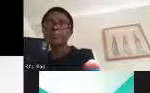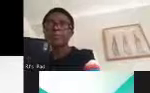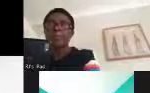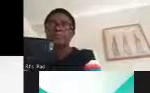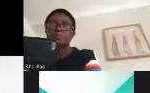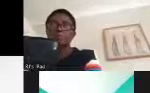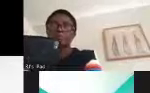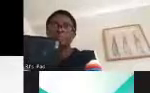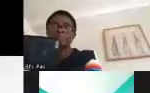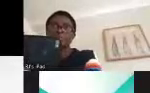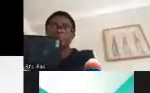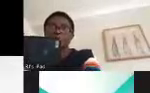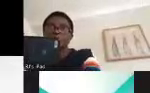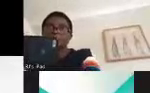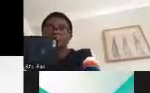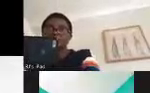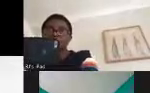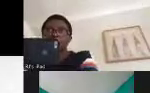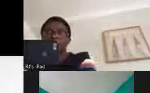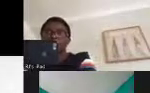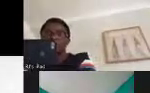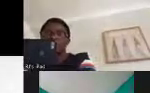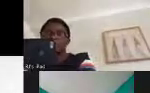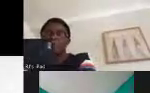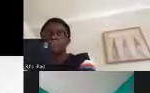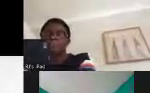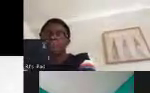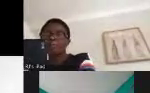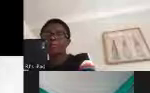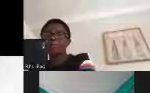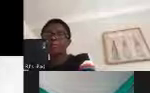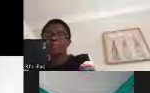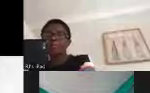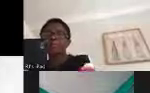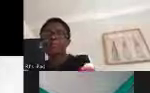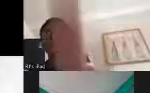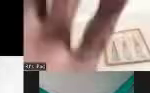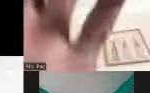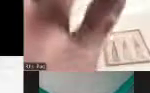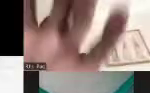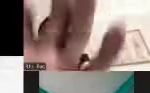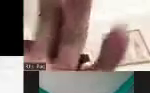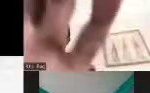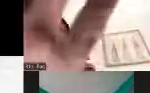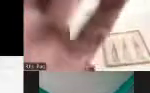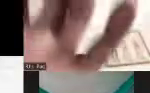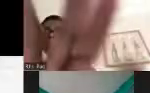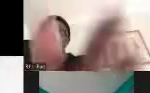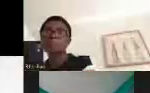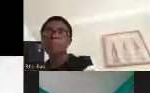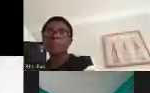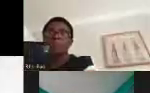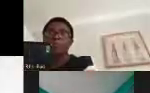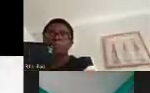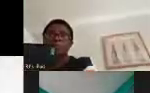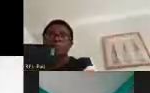moving on. What is a learning disability? Well, I always say it depends on what part of the